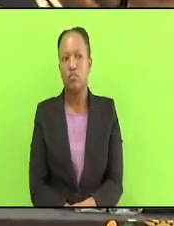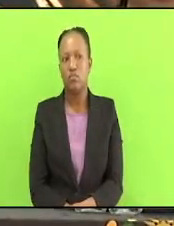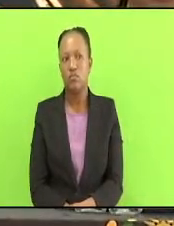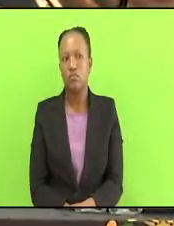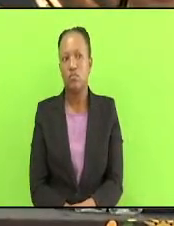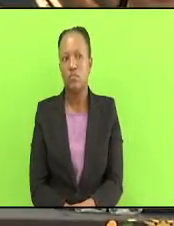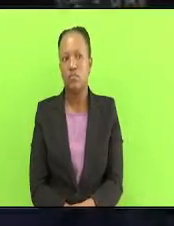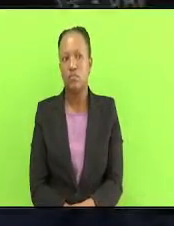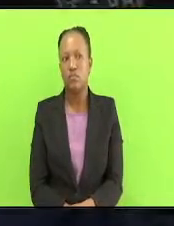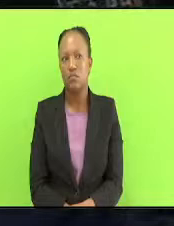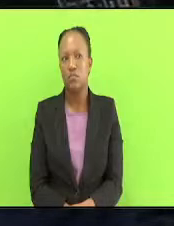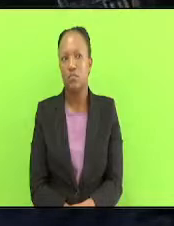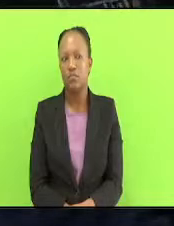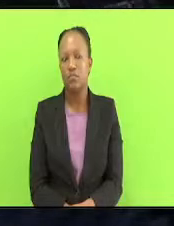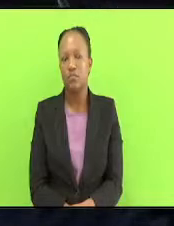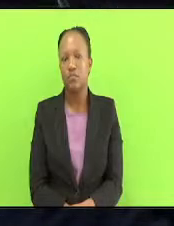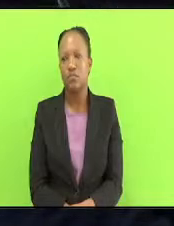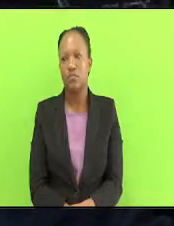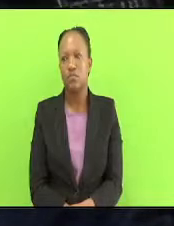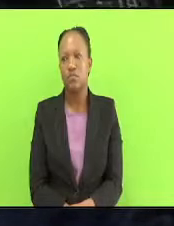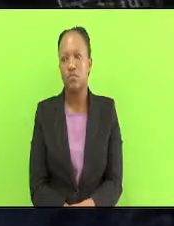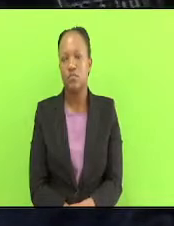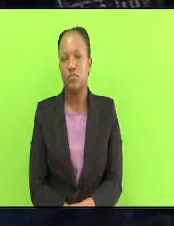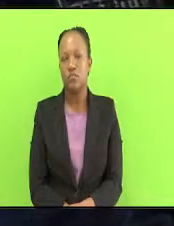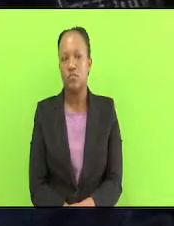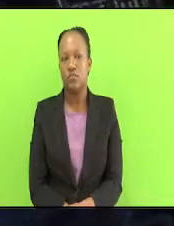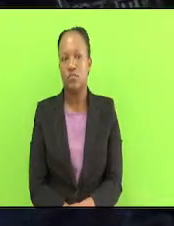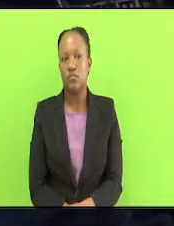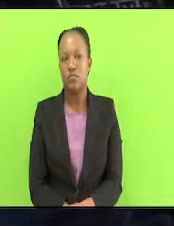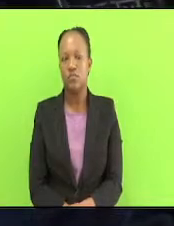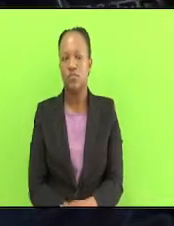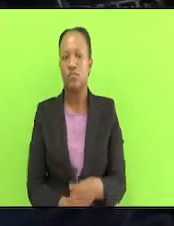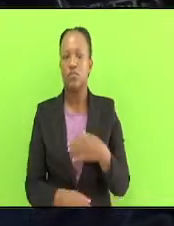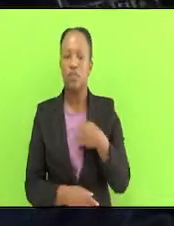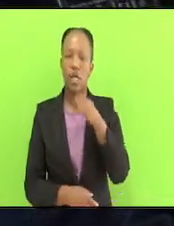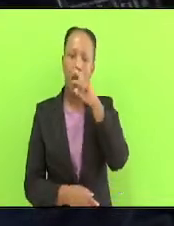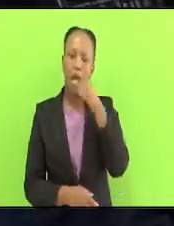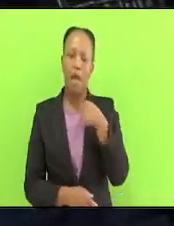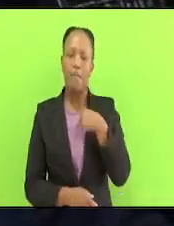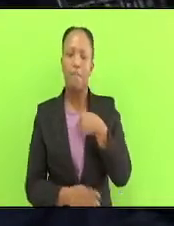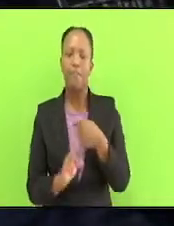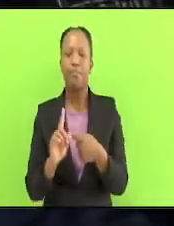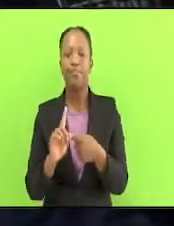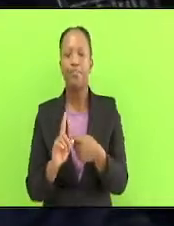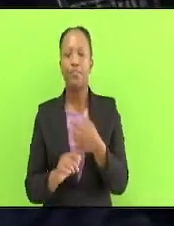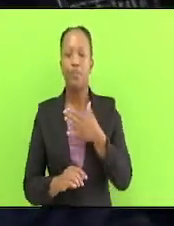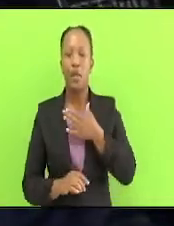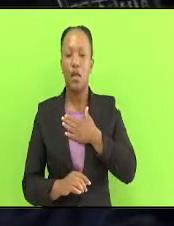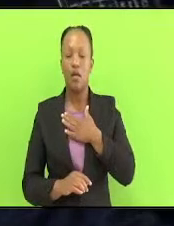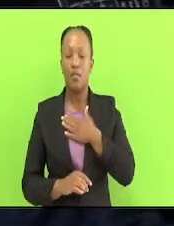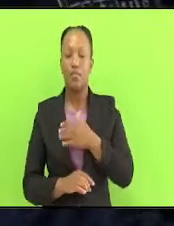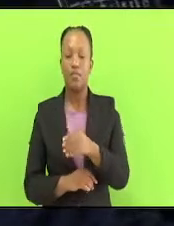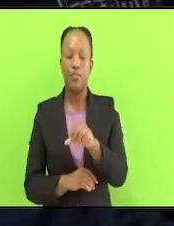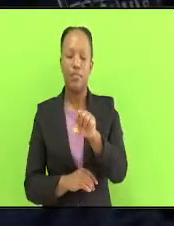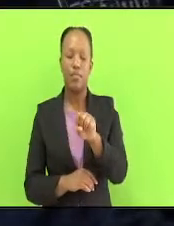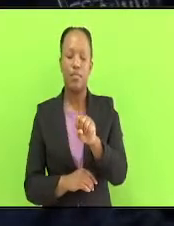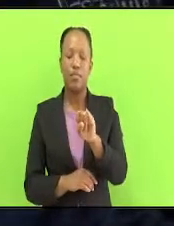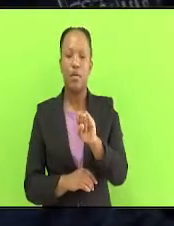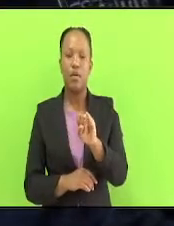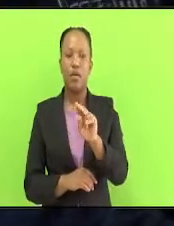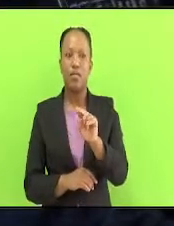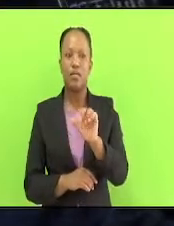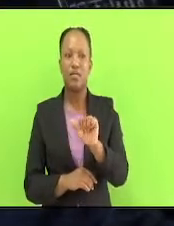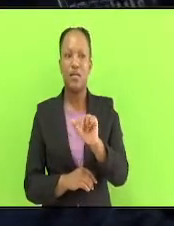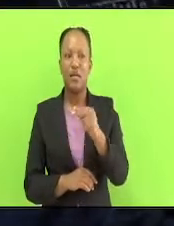Lord Jesus. Amen. Ka lebitso ke bitswa Sina Mothobi, Leader, my name is Sina ke